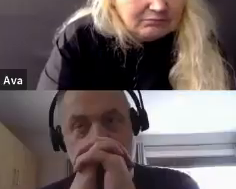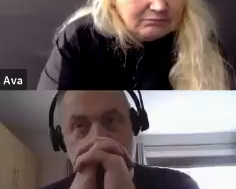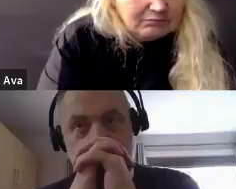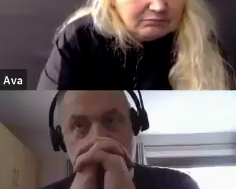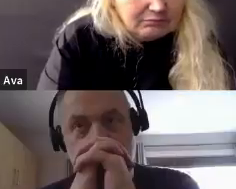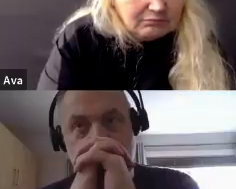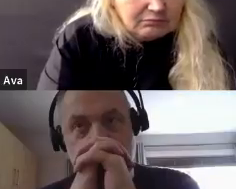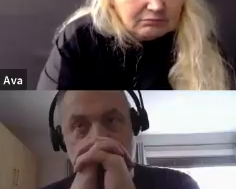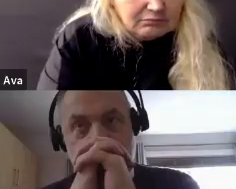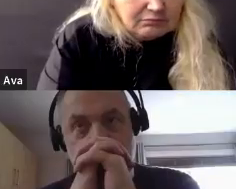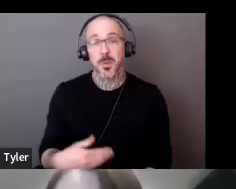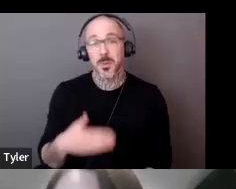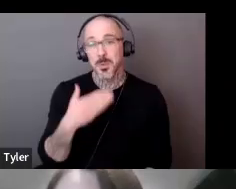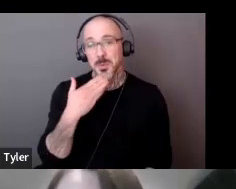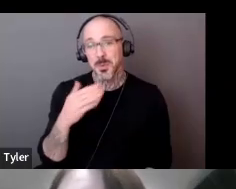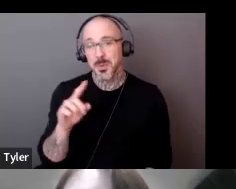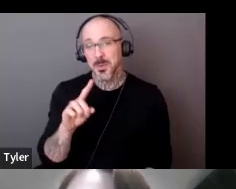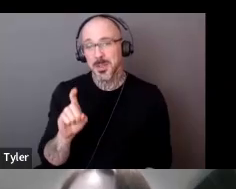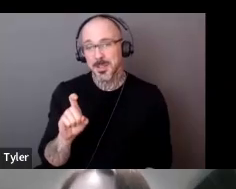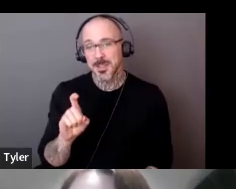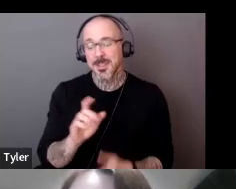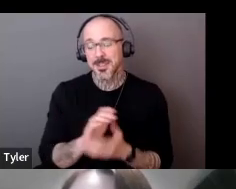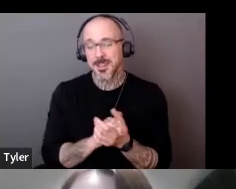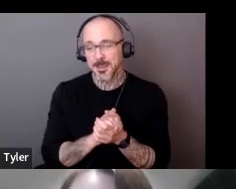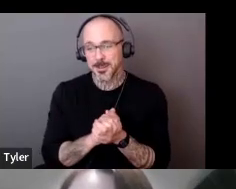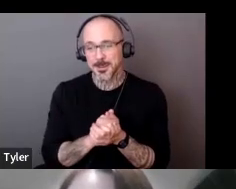Oh, that's a good question.